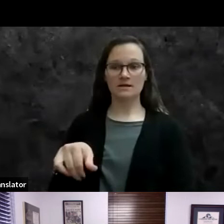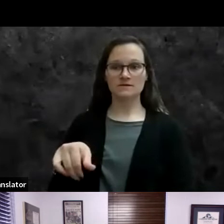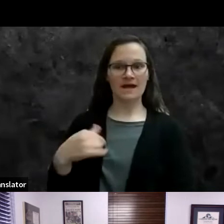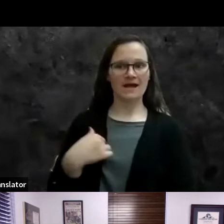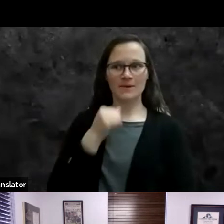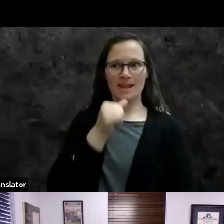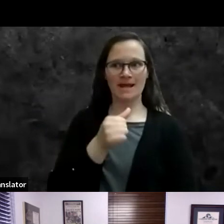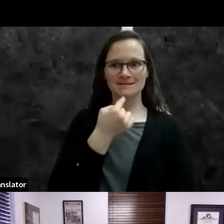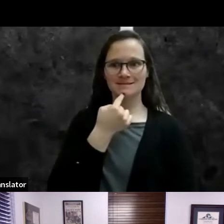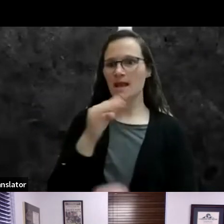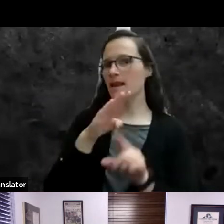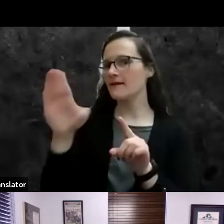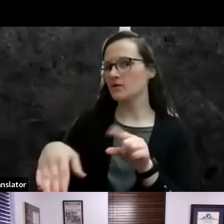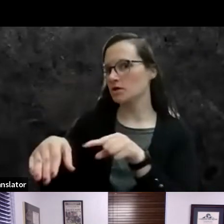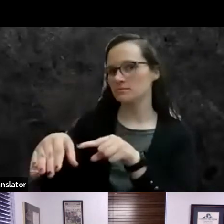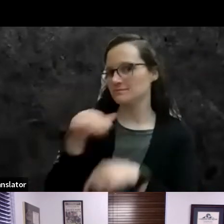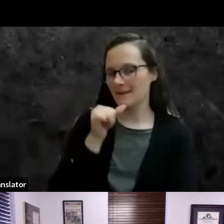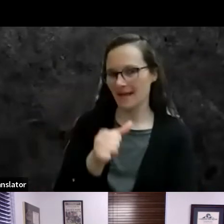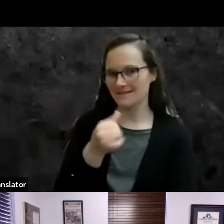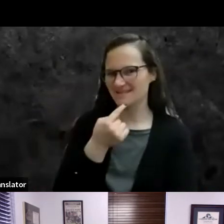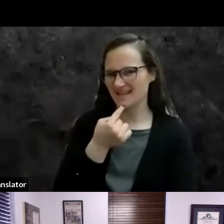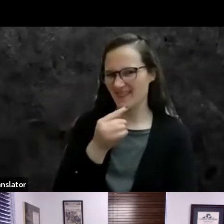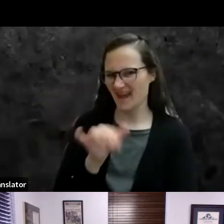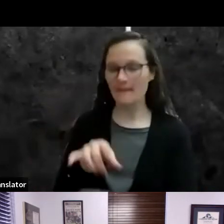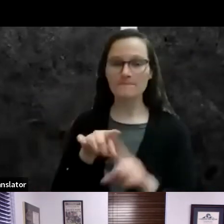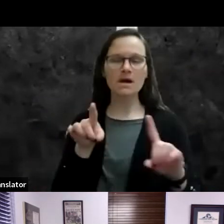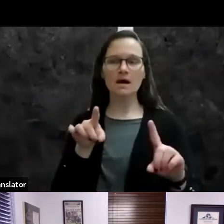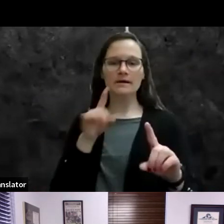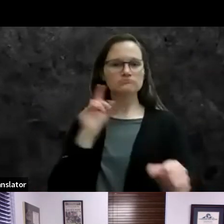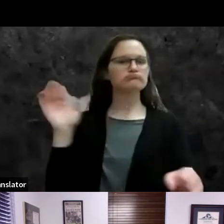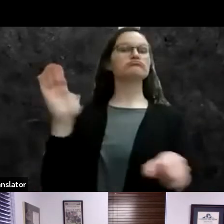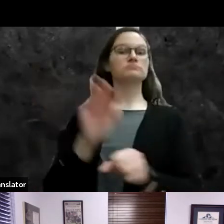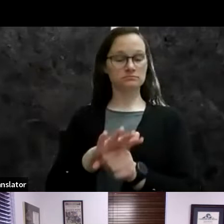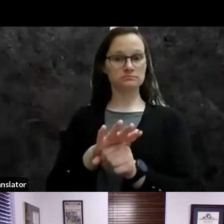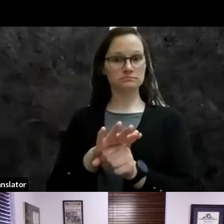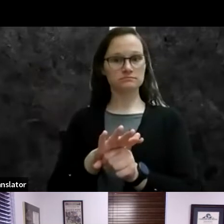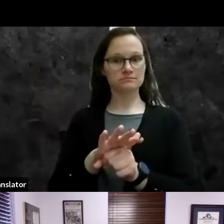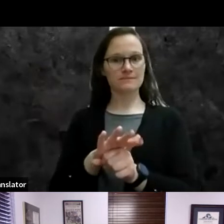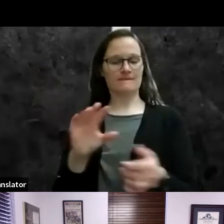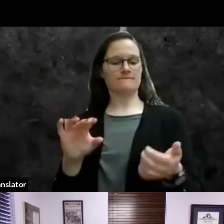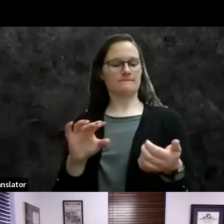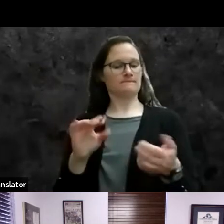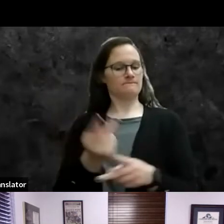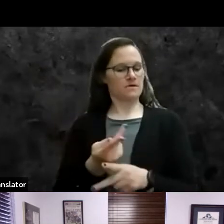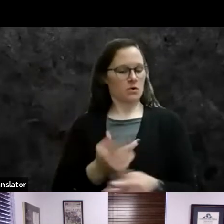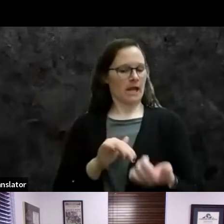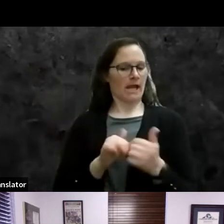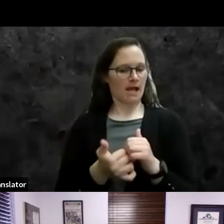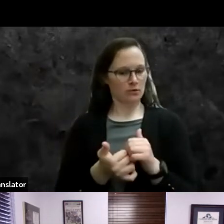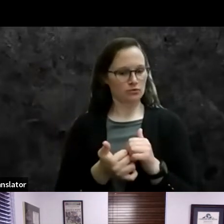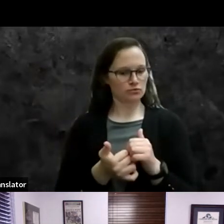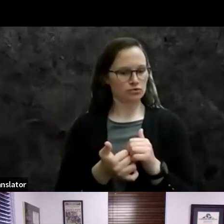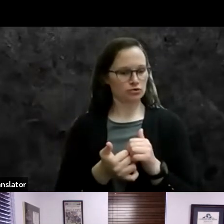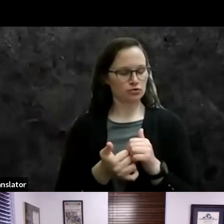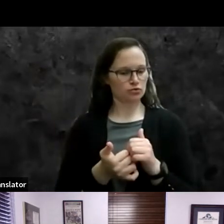never, you know, it is our commitment to try to learn to live with the new situation as we find ourselves in. But if